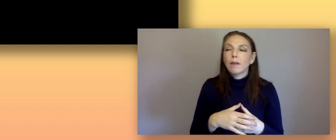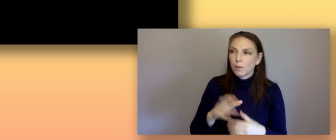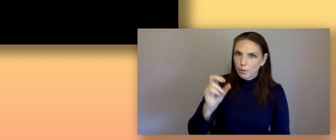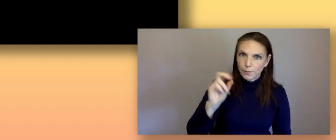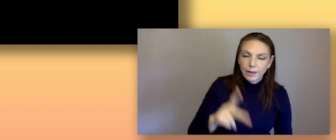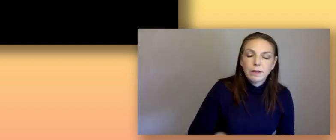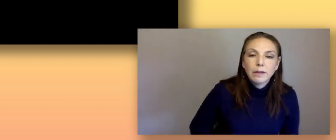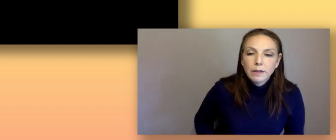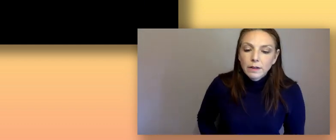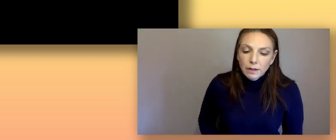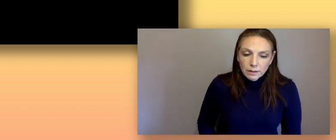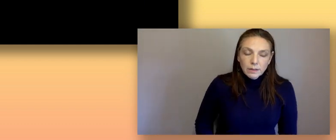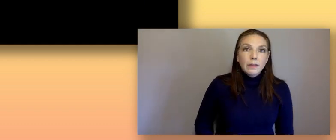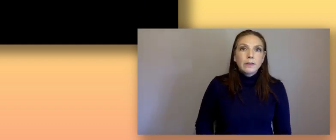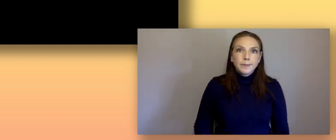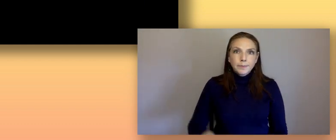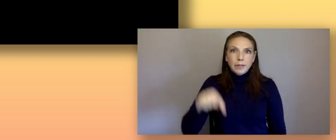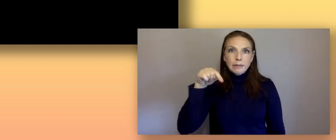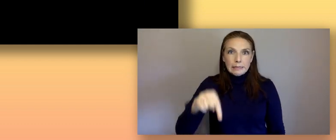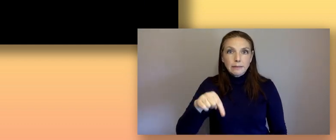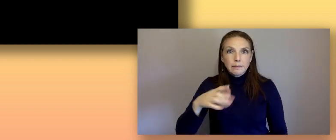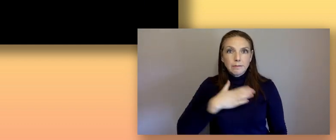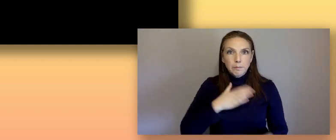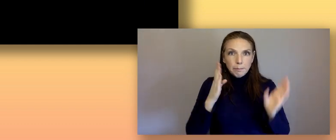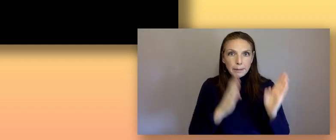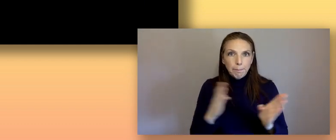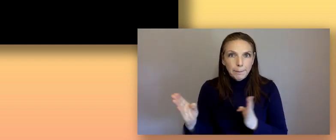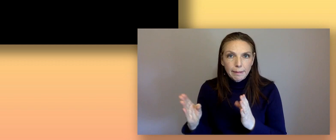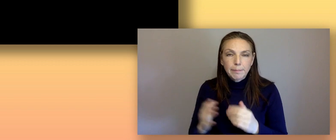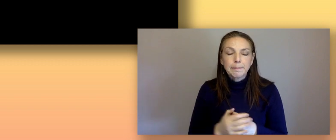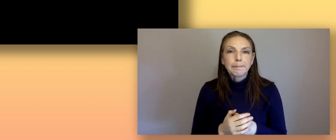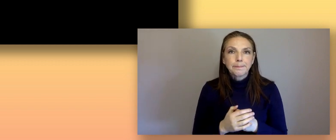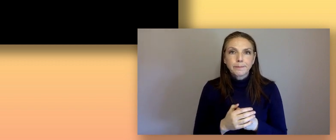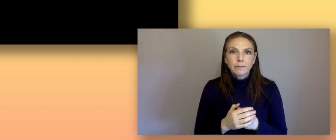Oh, okay. This is the plan.